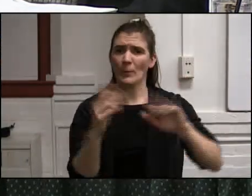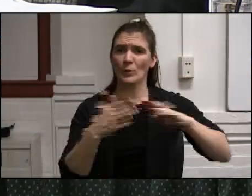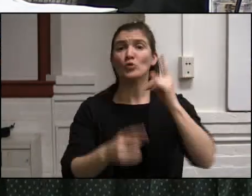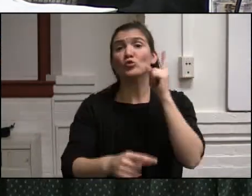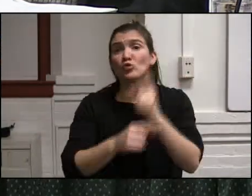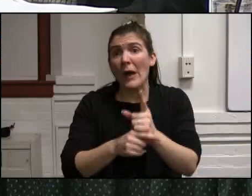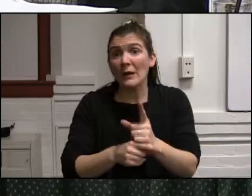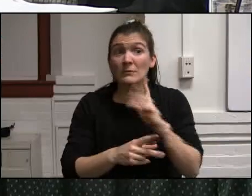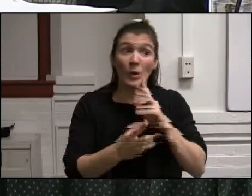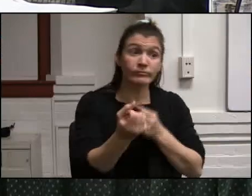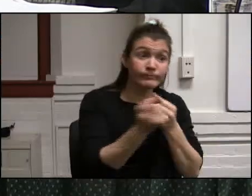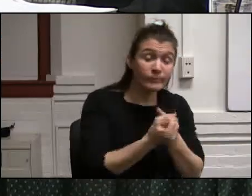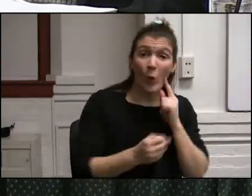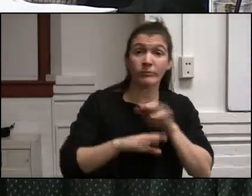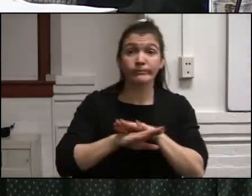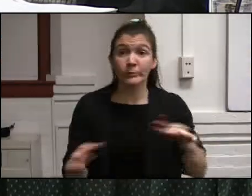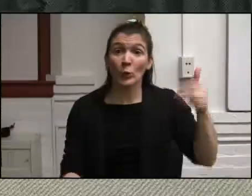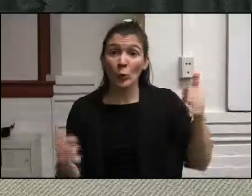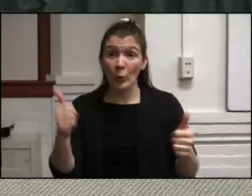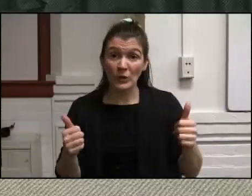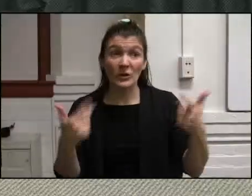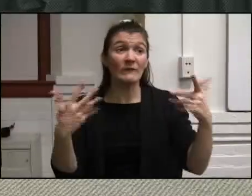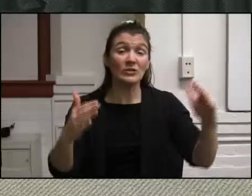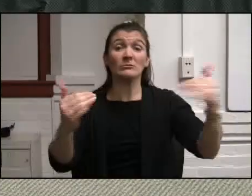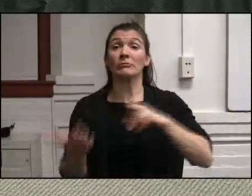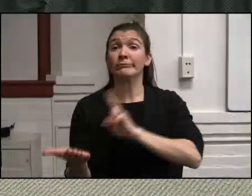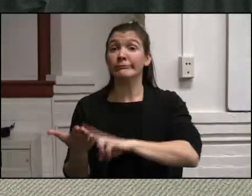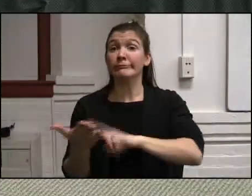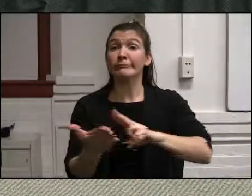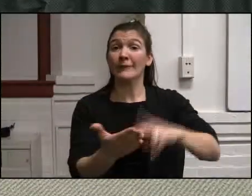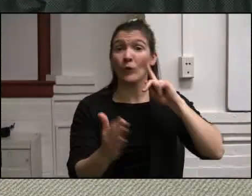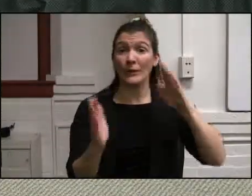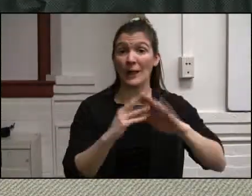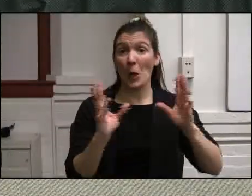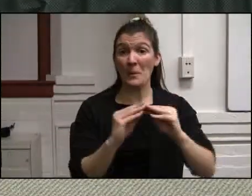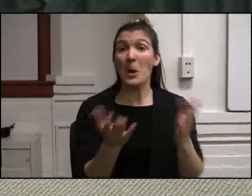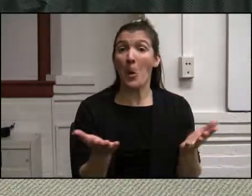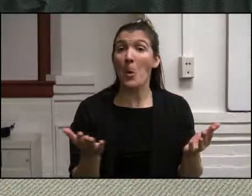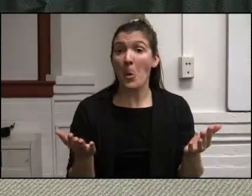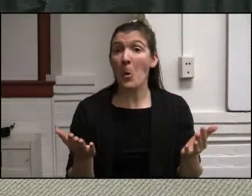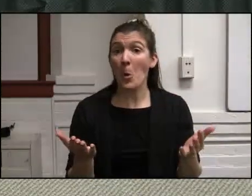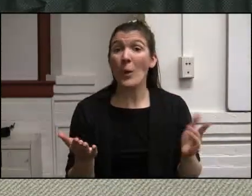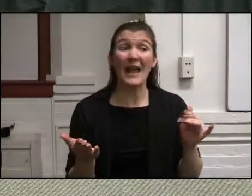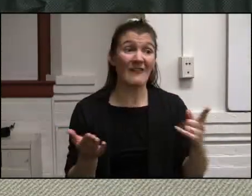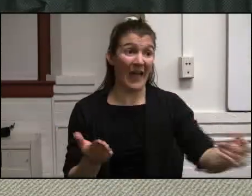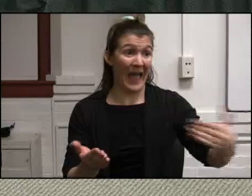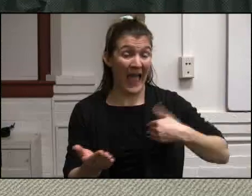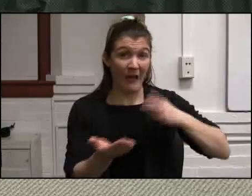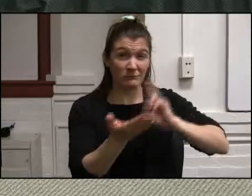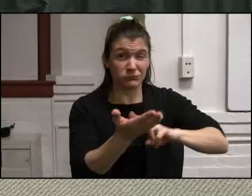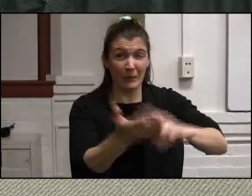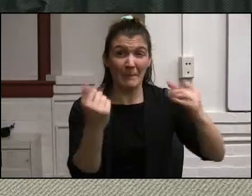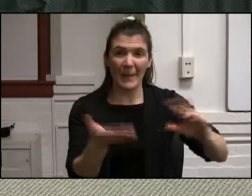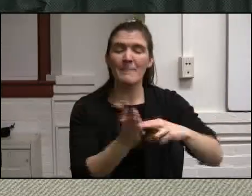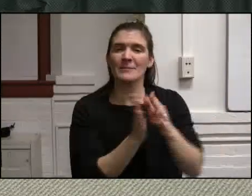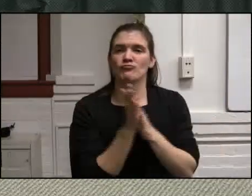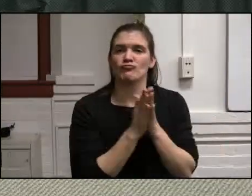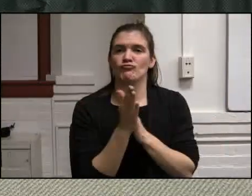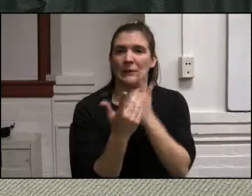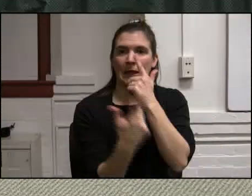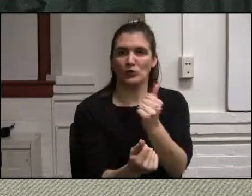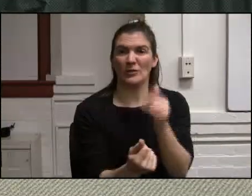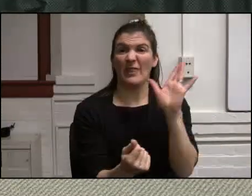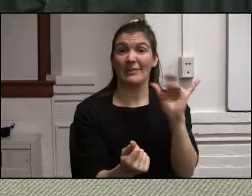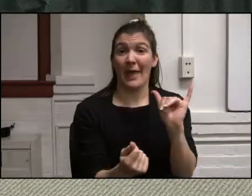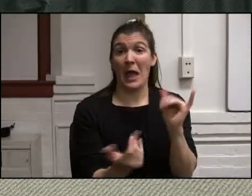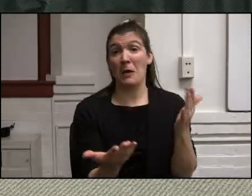community whether they would support it or not. And a petition and a conversation at town meeting would certainly indicate that interest. And that may be,